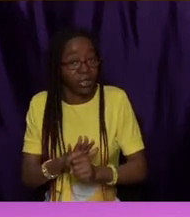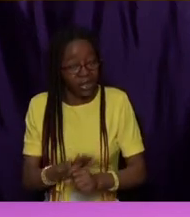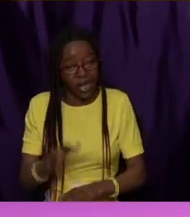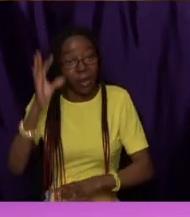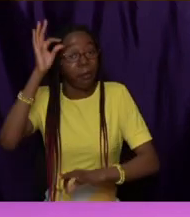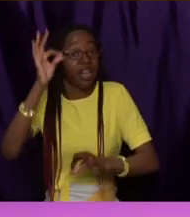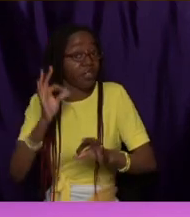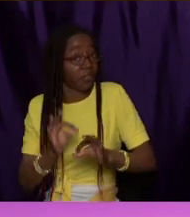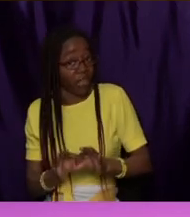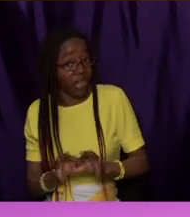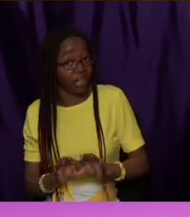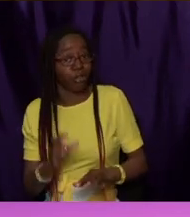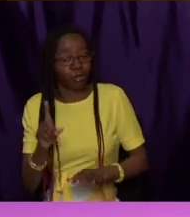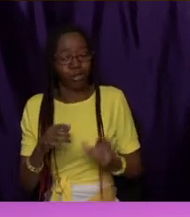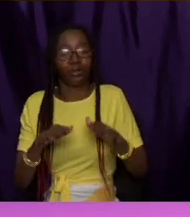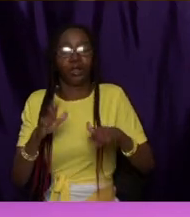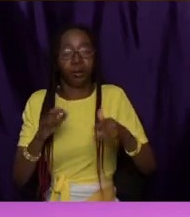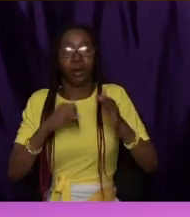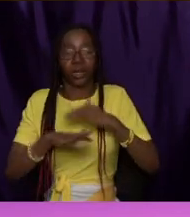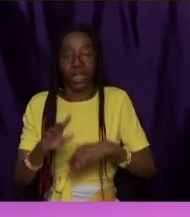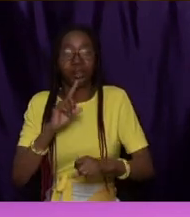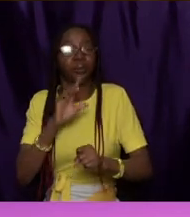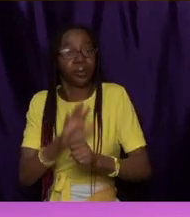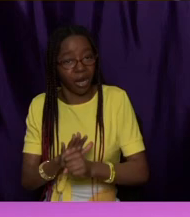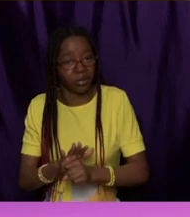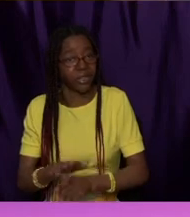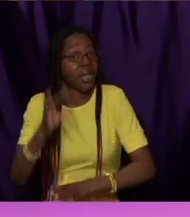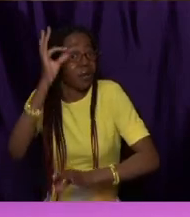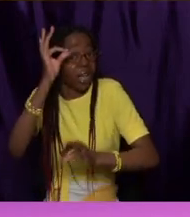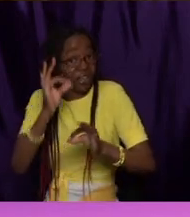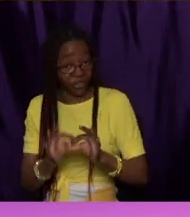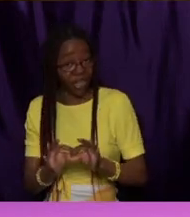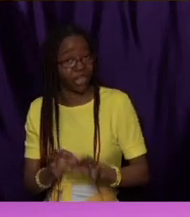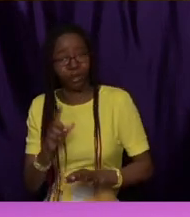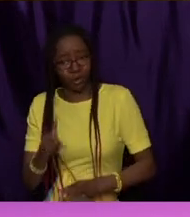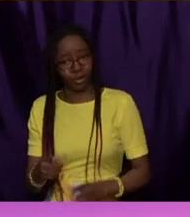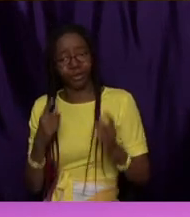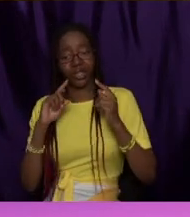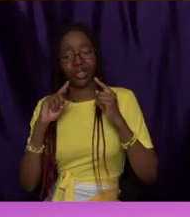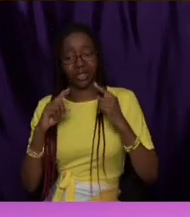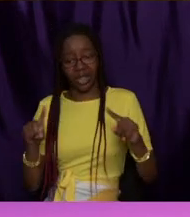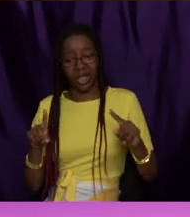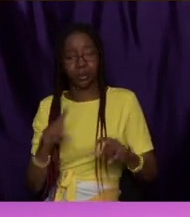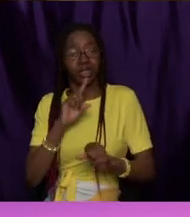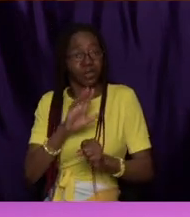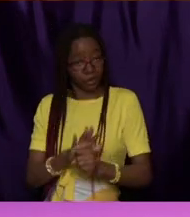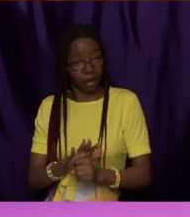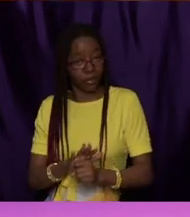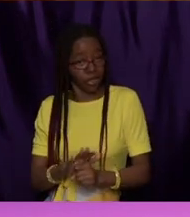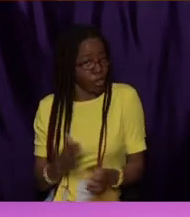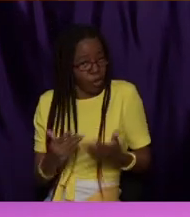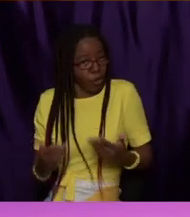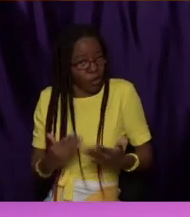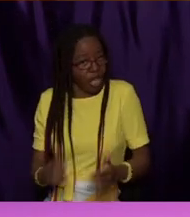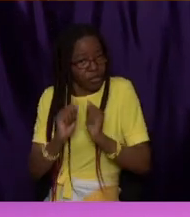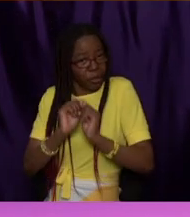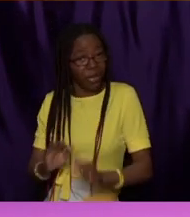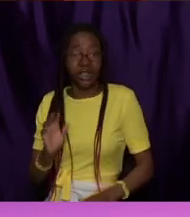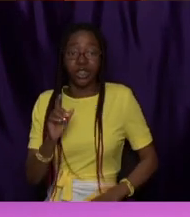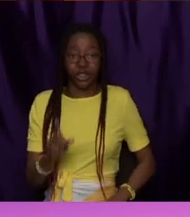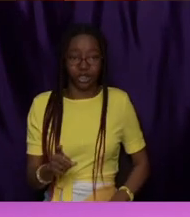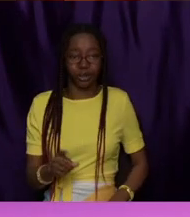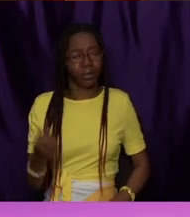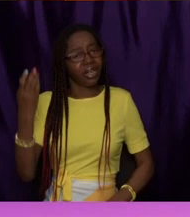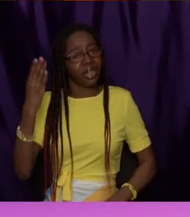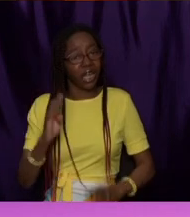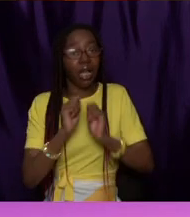By faith, you can walk in the promise. By faith, you can claim this promise that whoever blesses you,